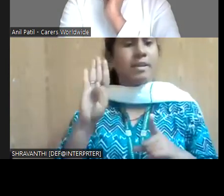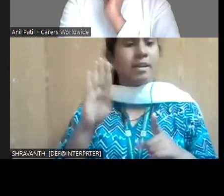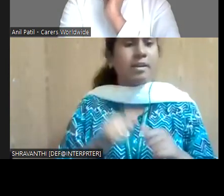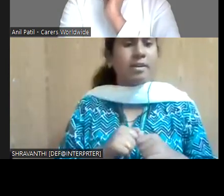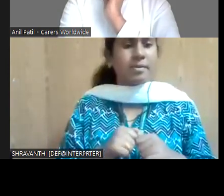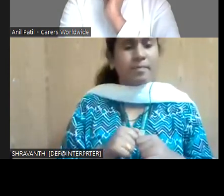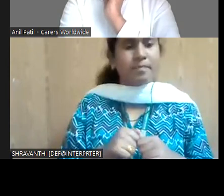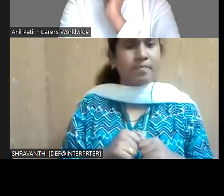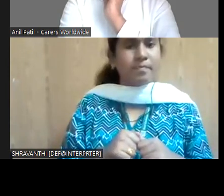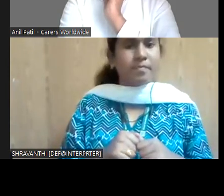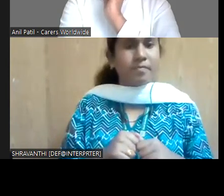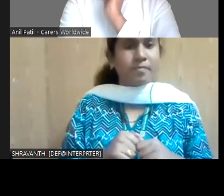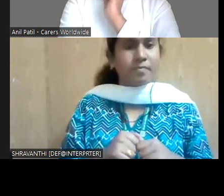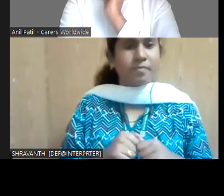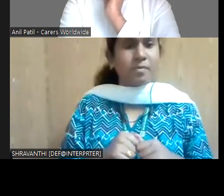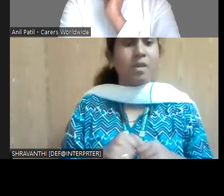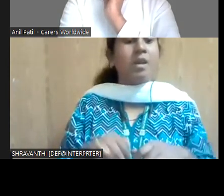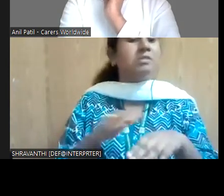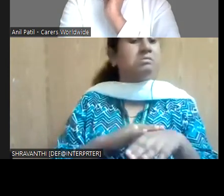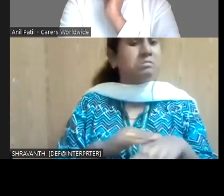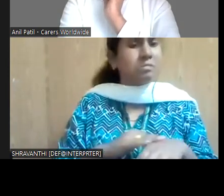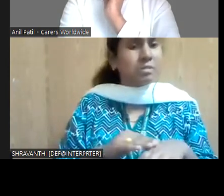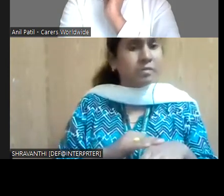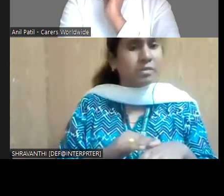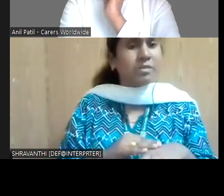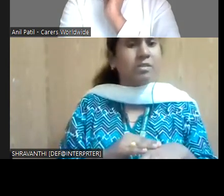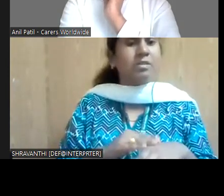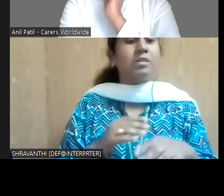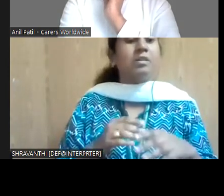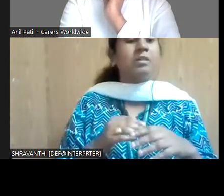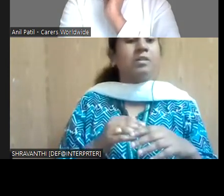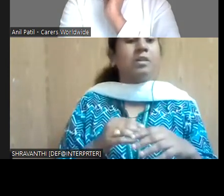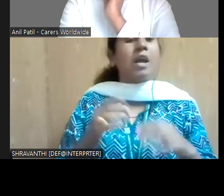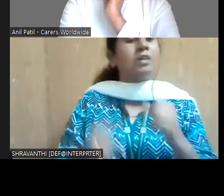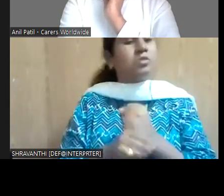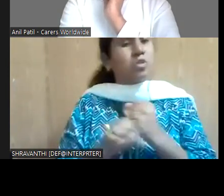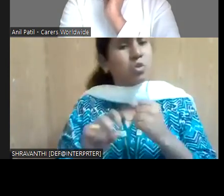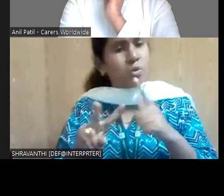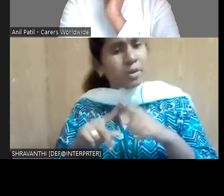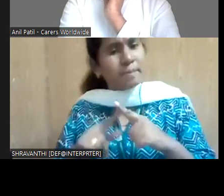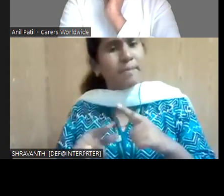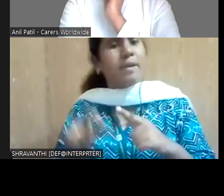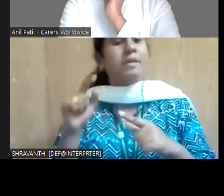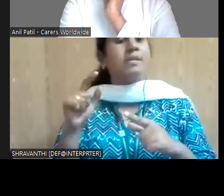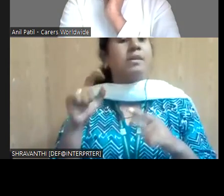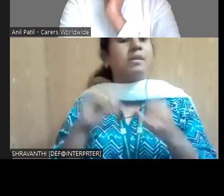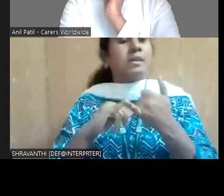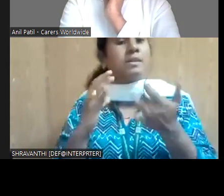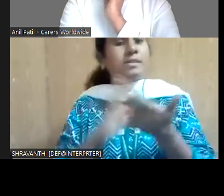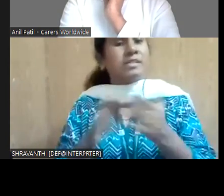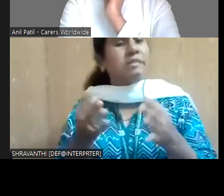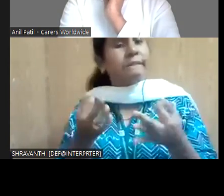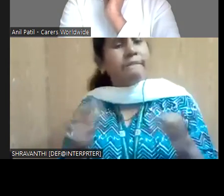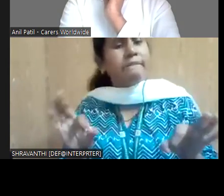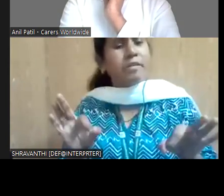in future services from an NIS level or whatever be the government side, they can avail with this benefit. It's a free of cost, including